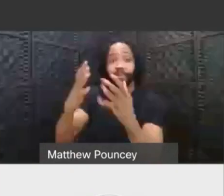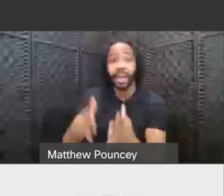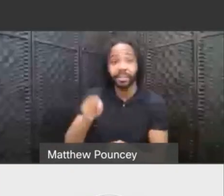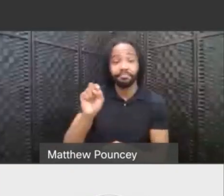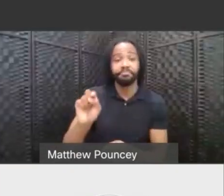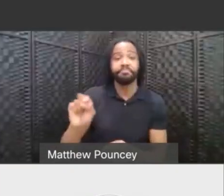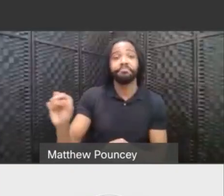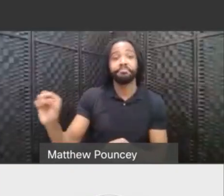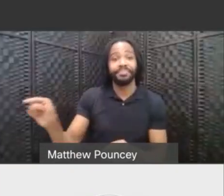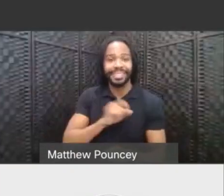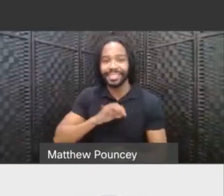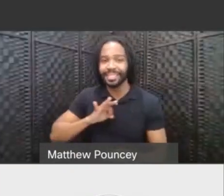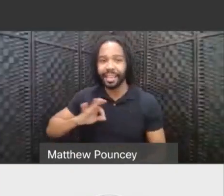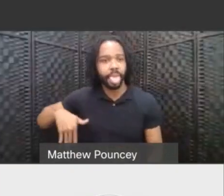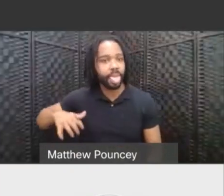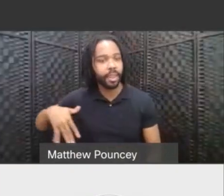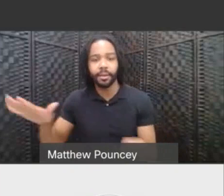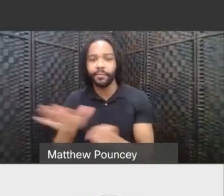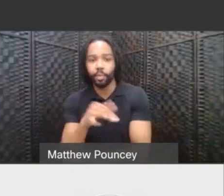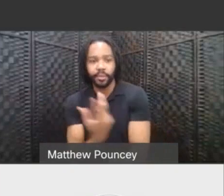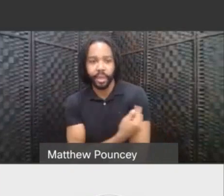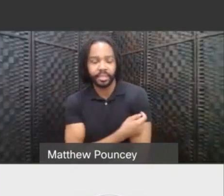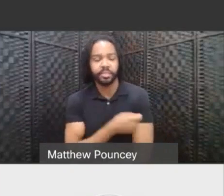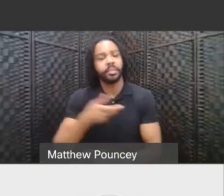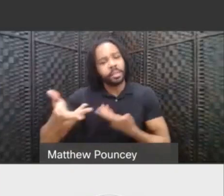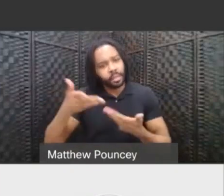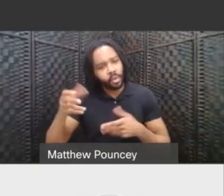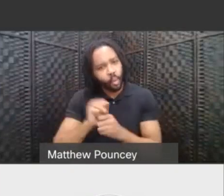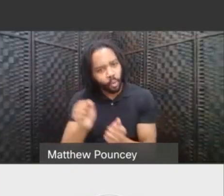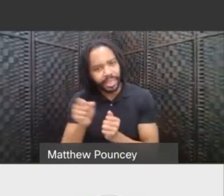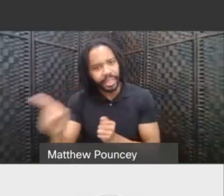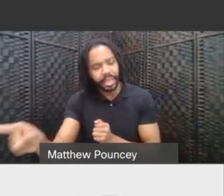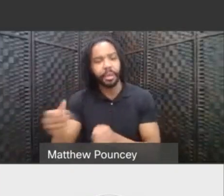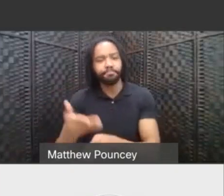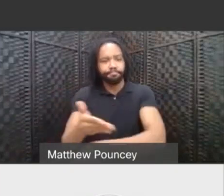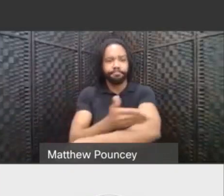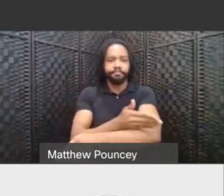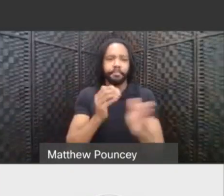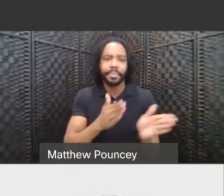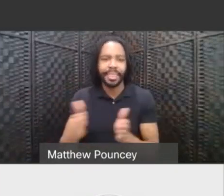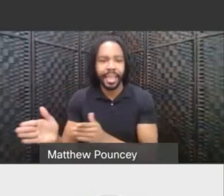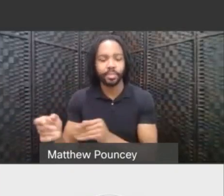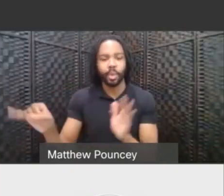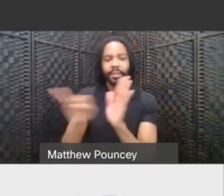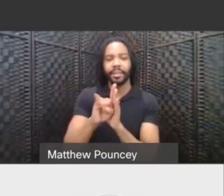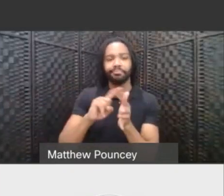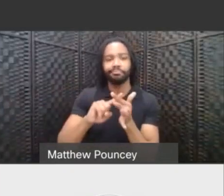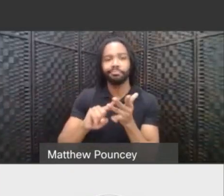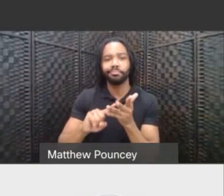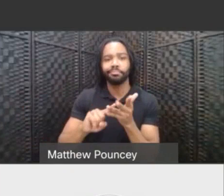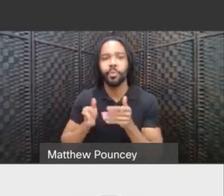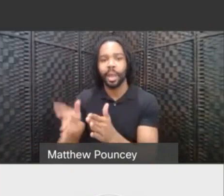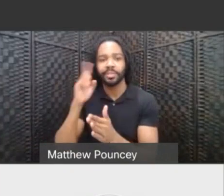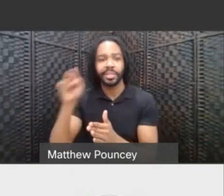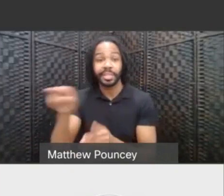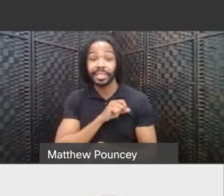provider staff are not yet fully vaccinated, to work with them on a corrective action plan to identify ways to get their staff